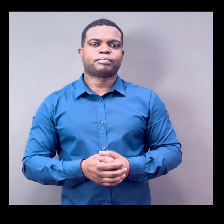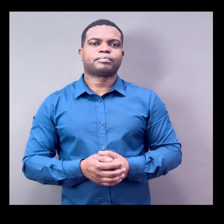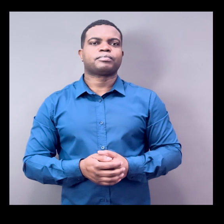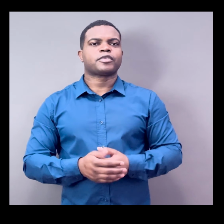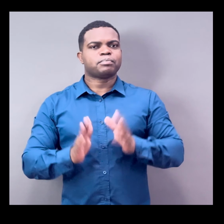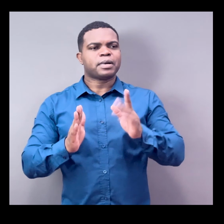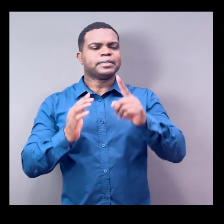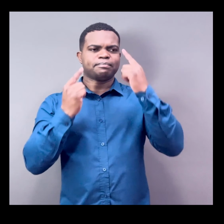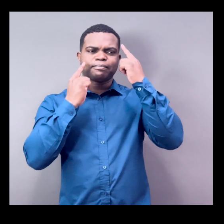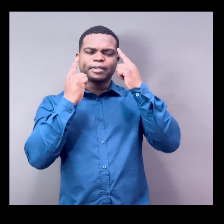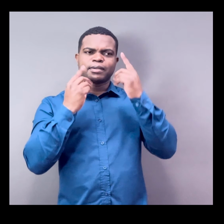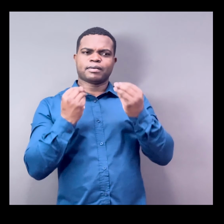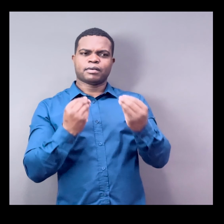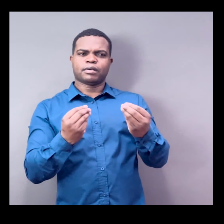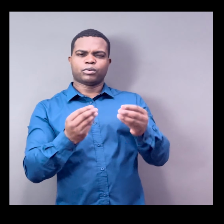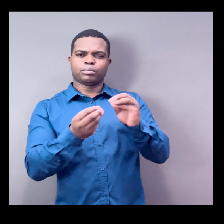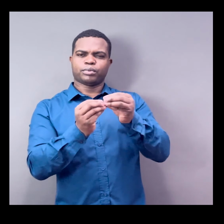sure